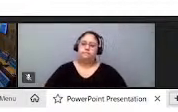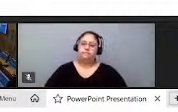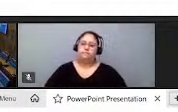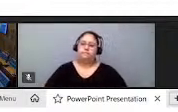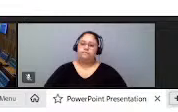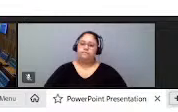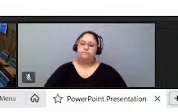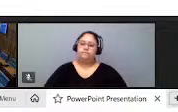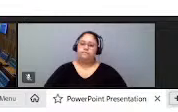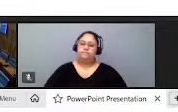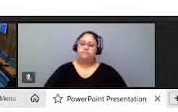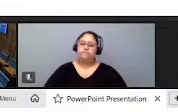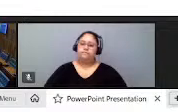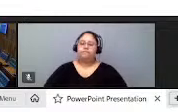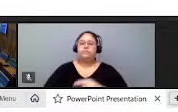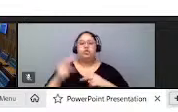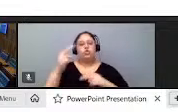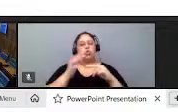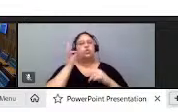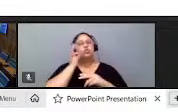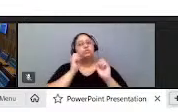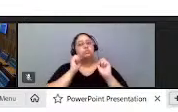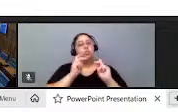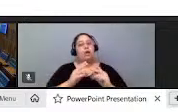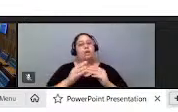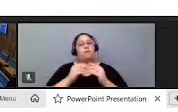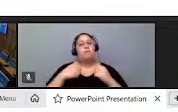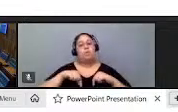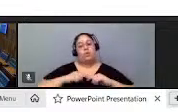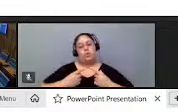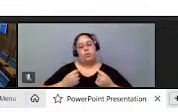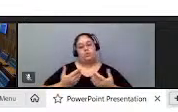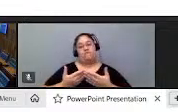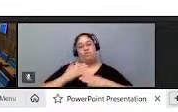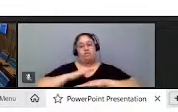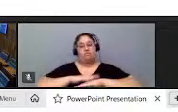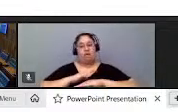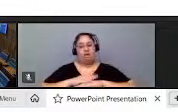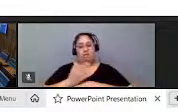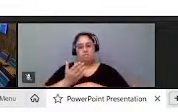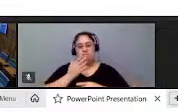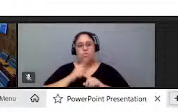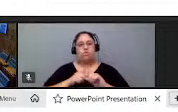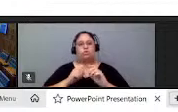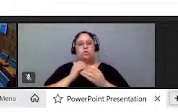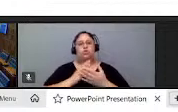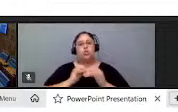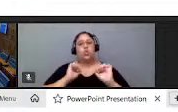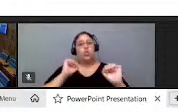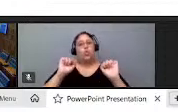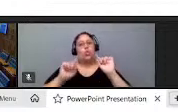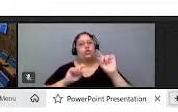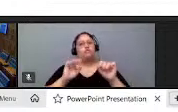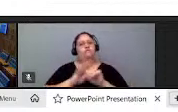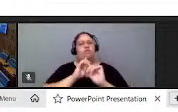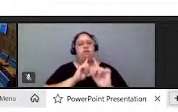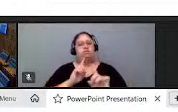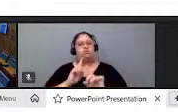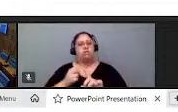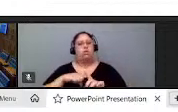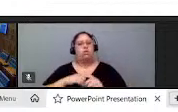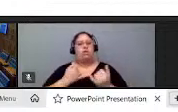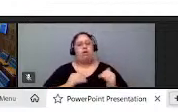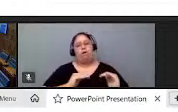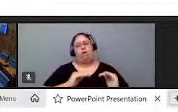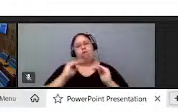presentations short and sweet all right members then what we'll do just for the sake of time um and also to ensure that your questions are answered is we'll move